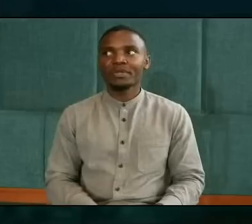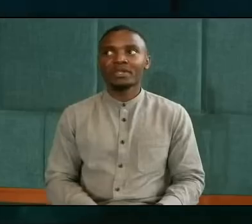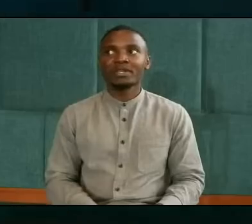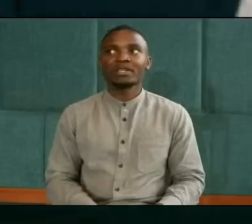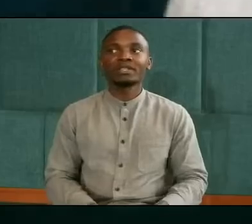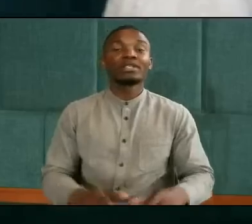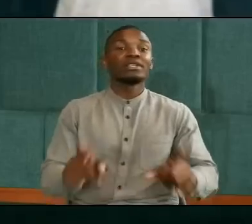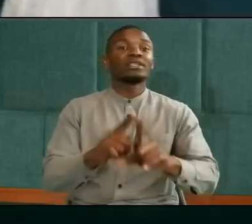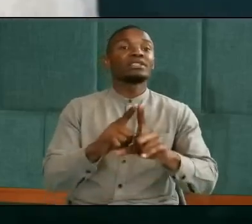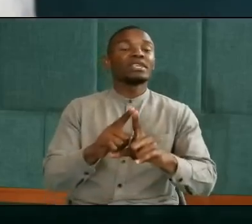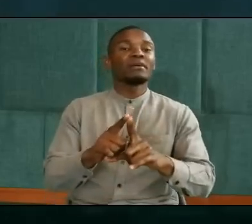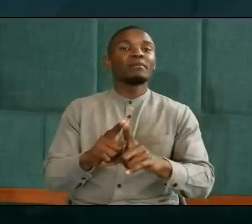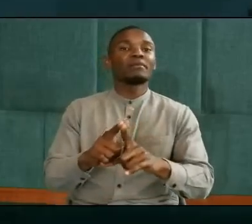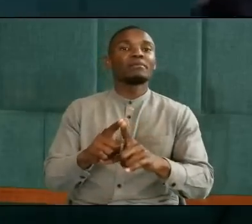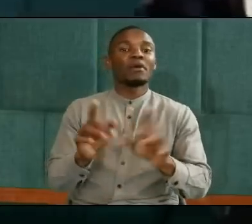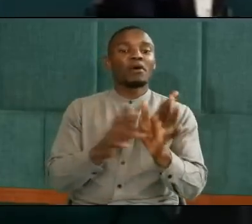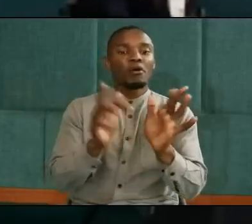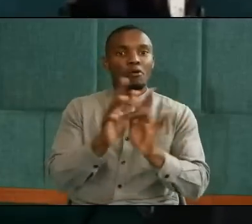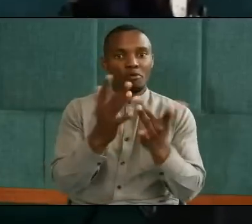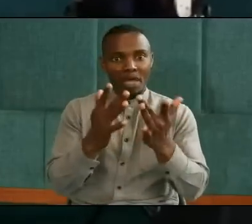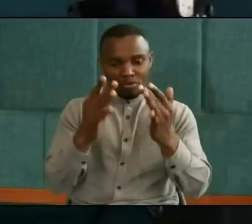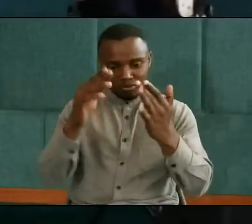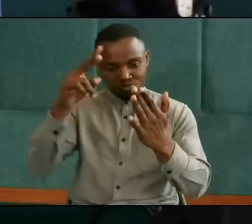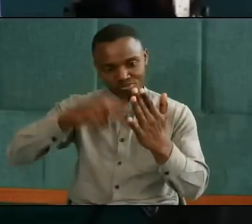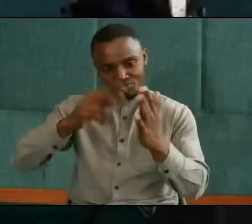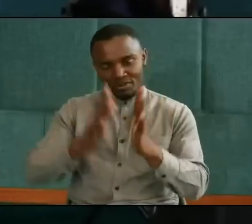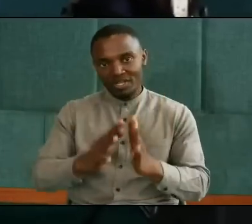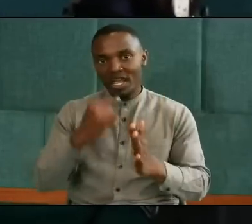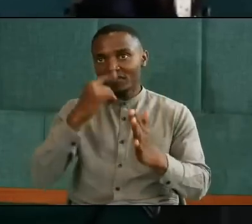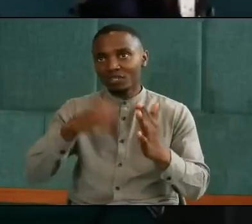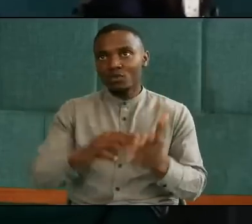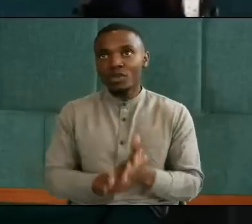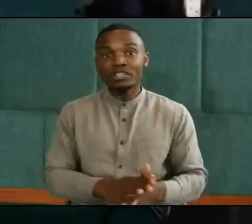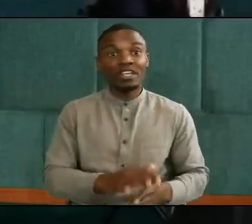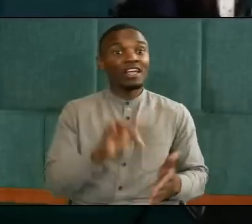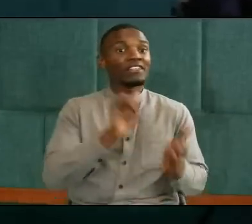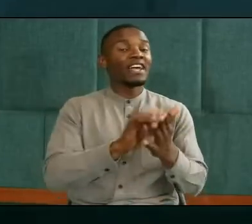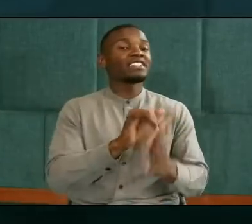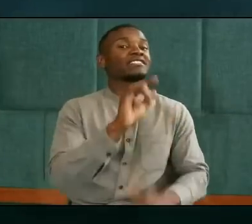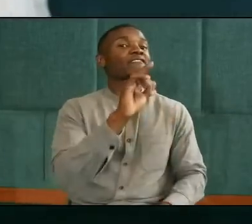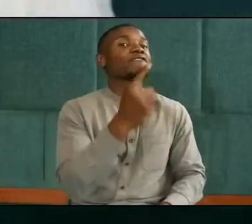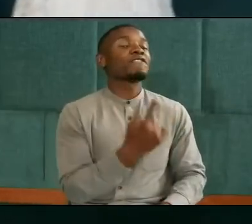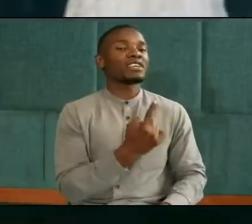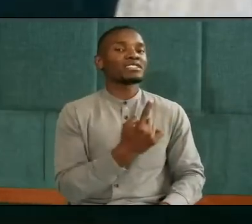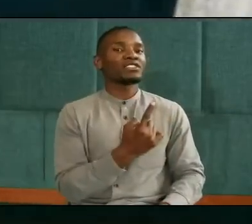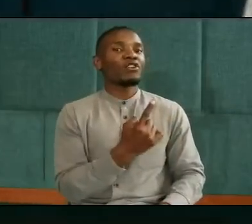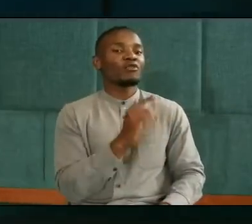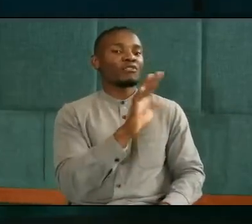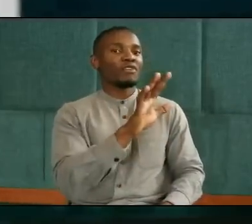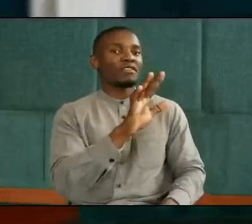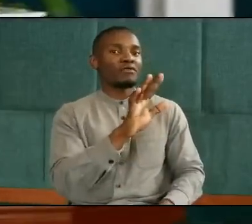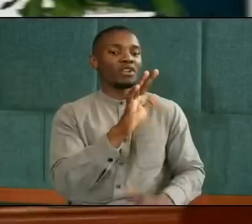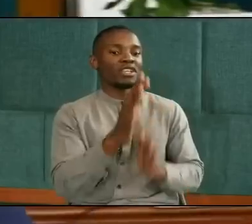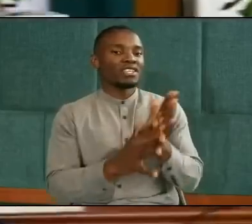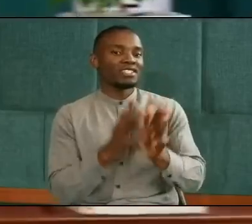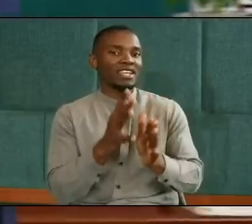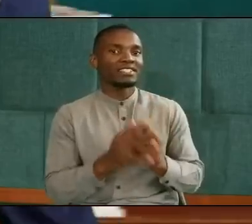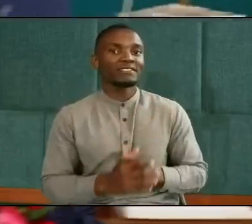Theologians have concluded that's the first of the five signs. First of the five signs.